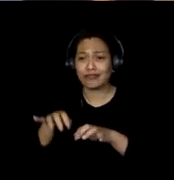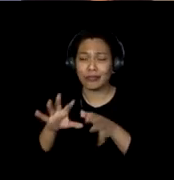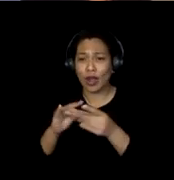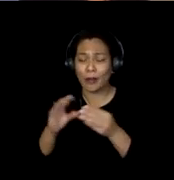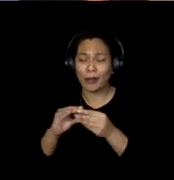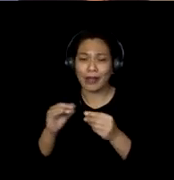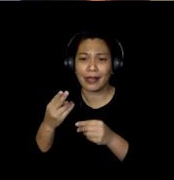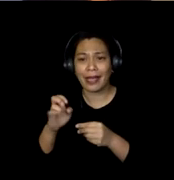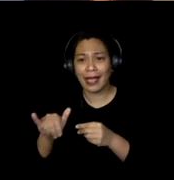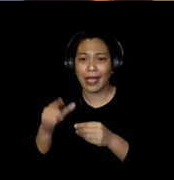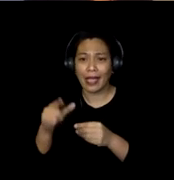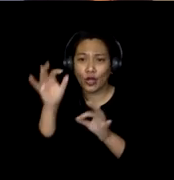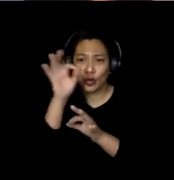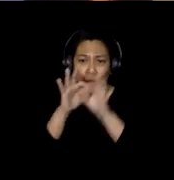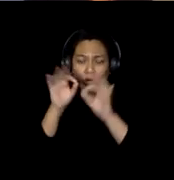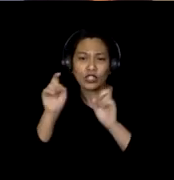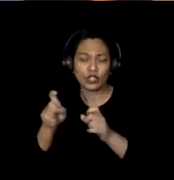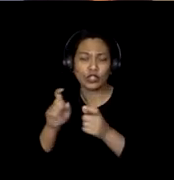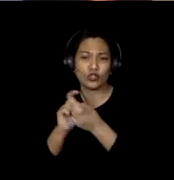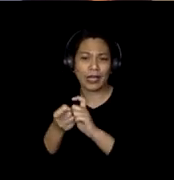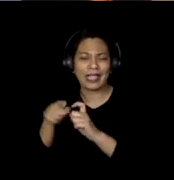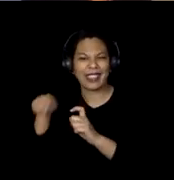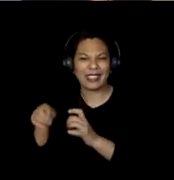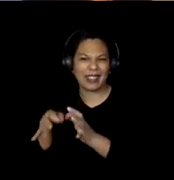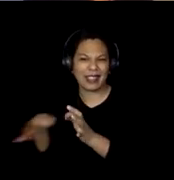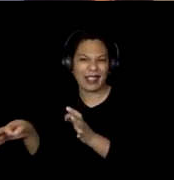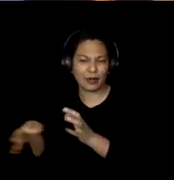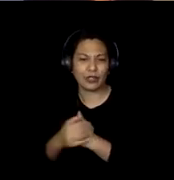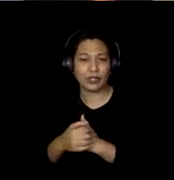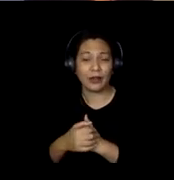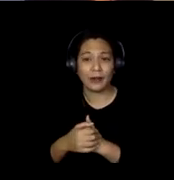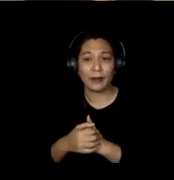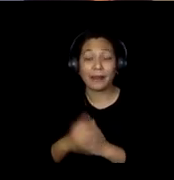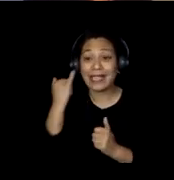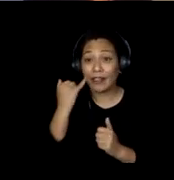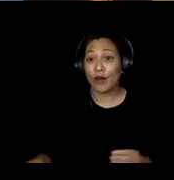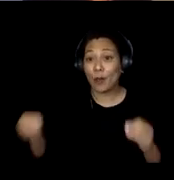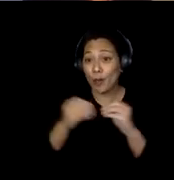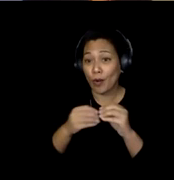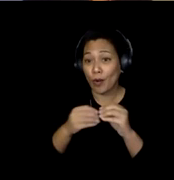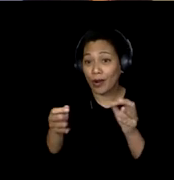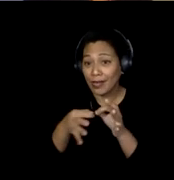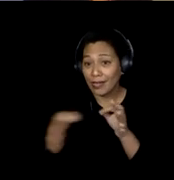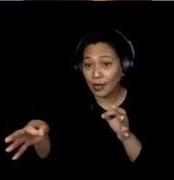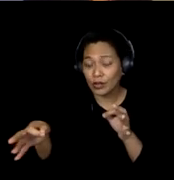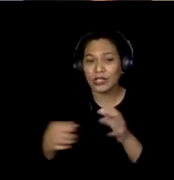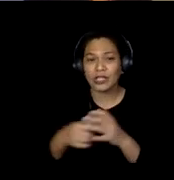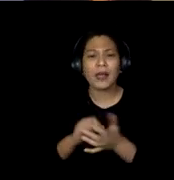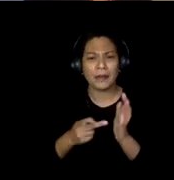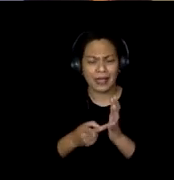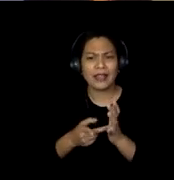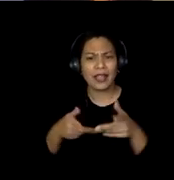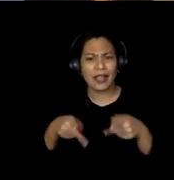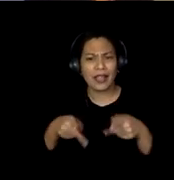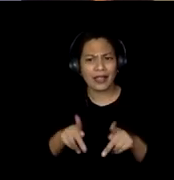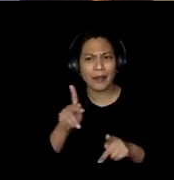Google, I think you should translate X language." Translating more languages enables more people to access